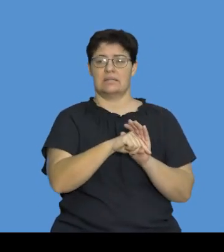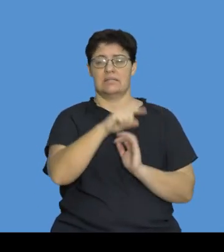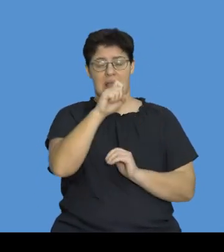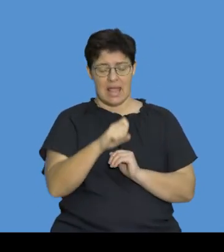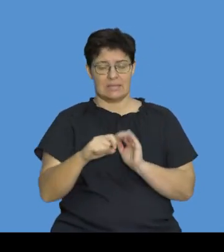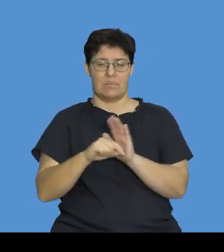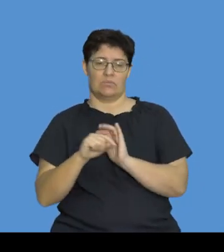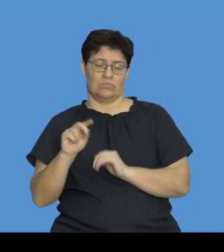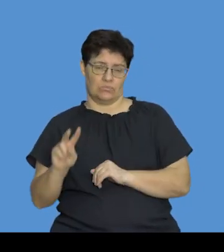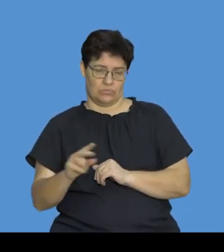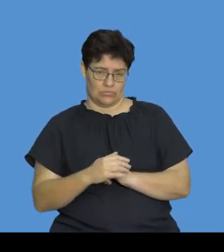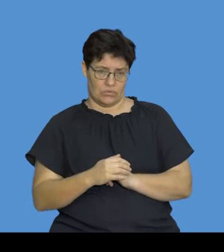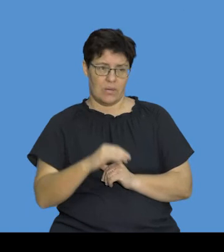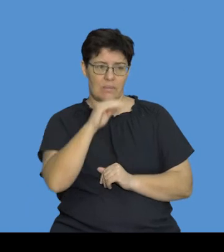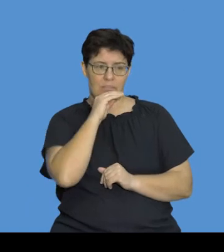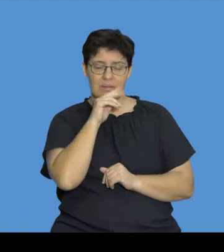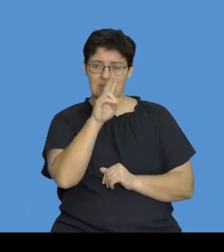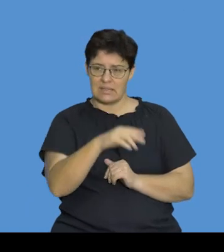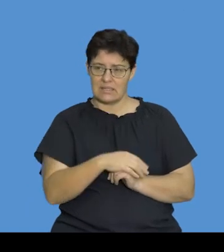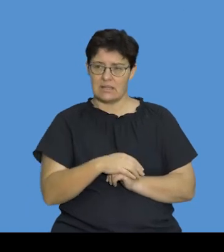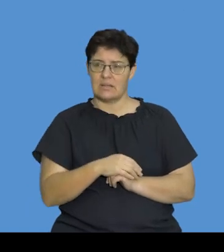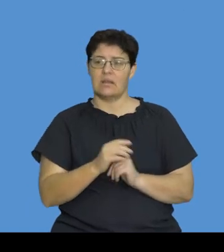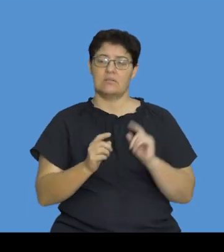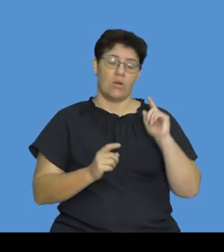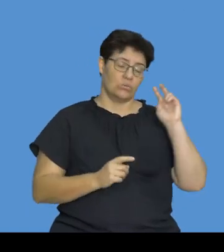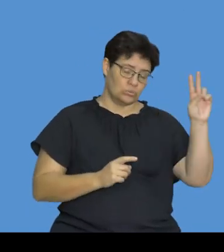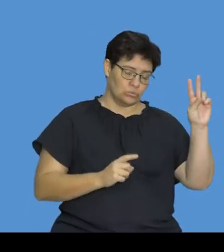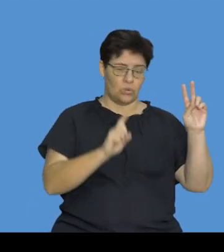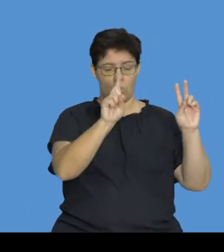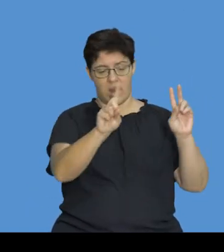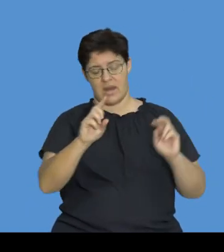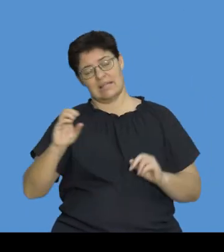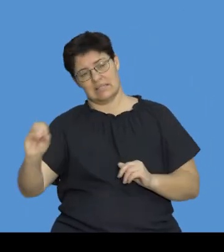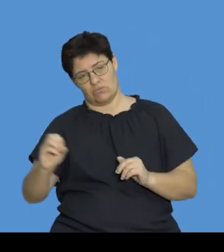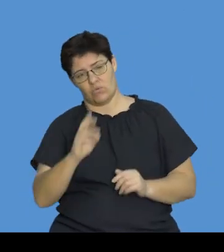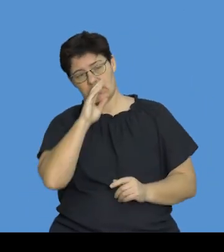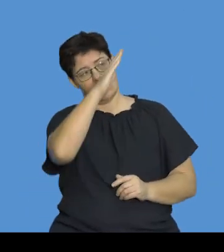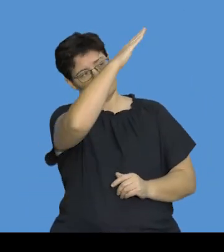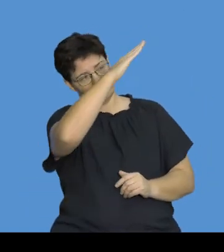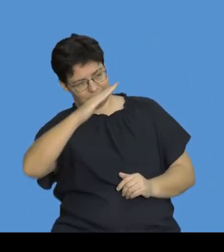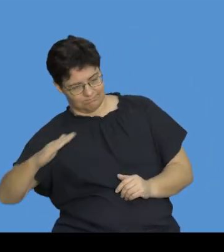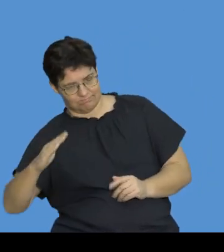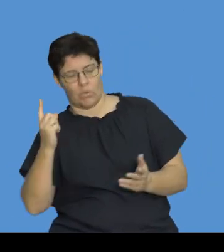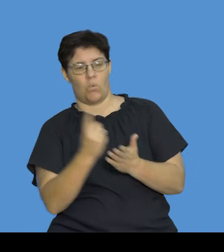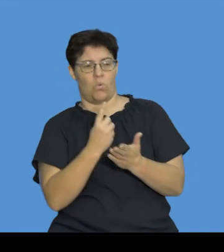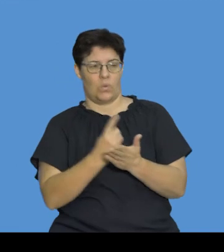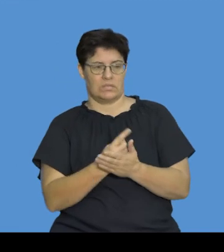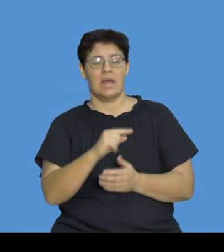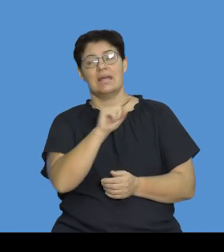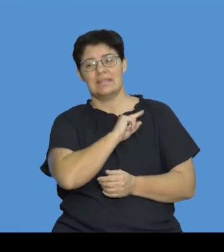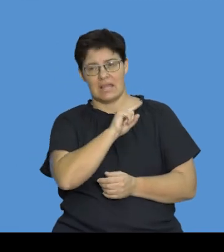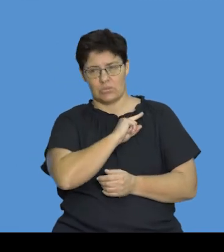my exponent is 2 there, my exponent is 1 there, my exponent here is 0. That's why there is